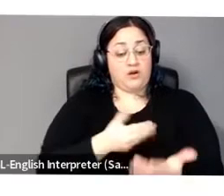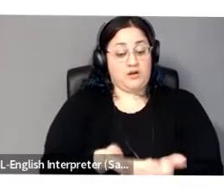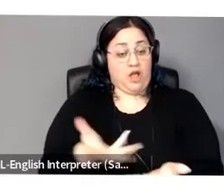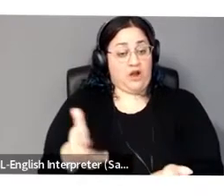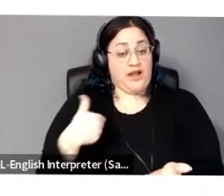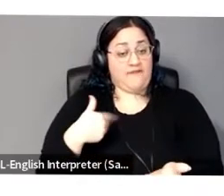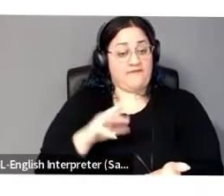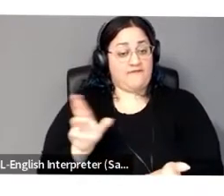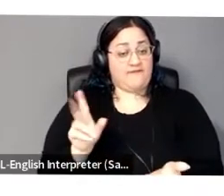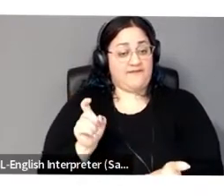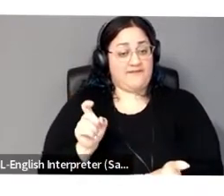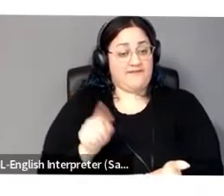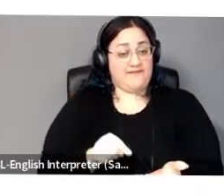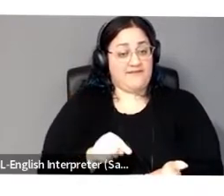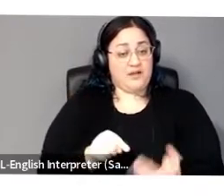cool.